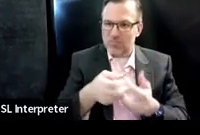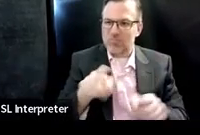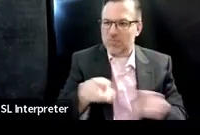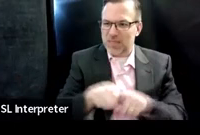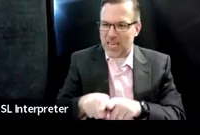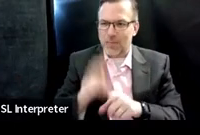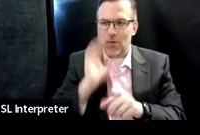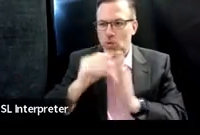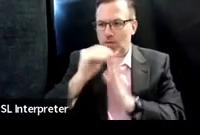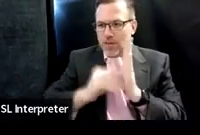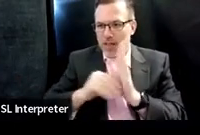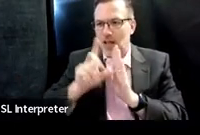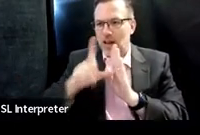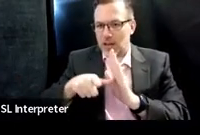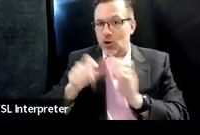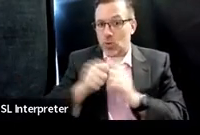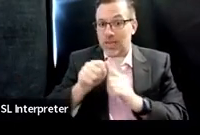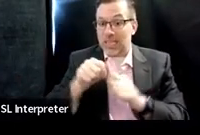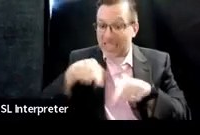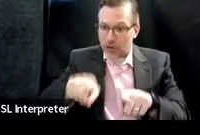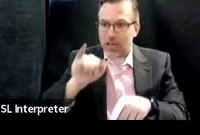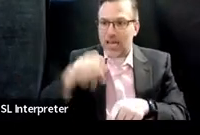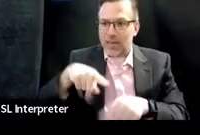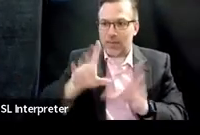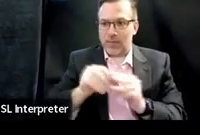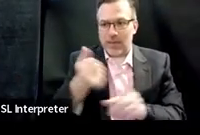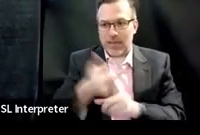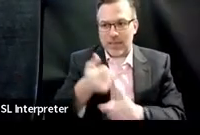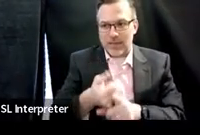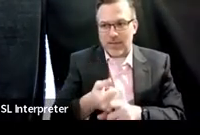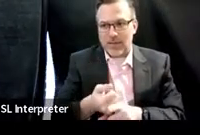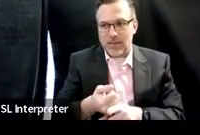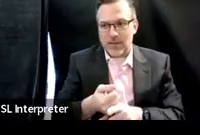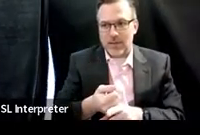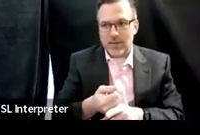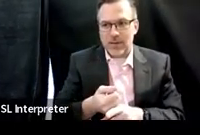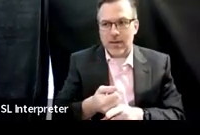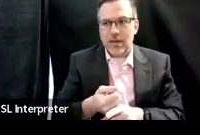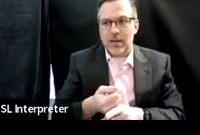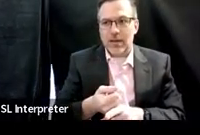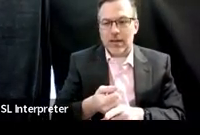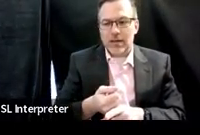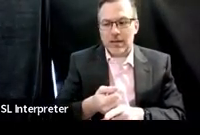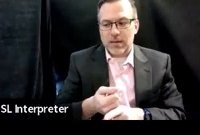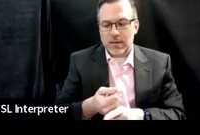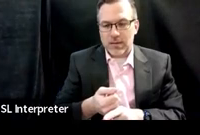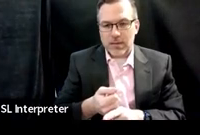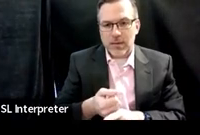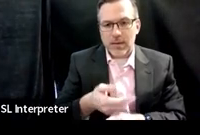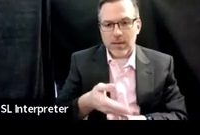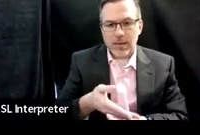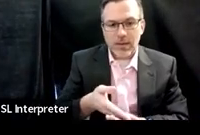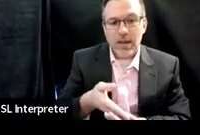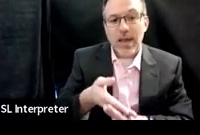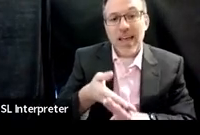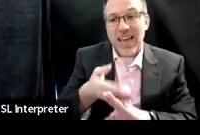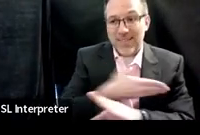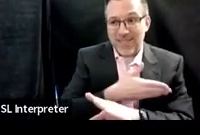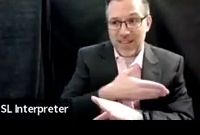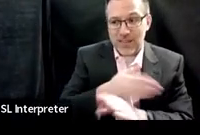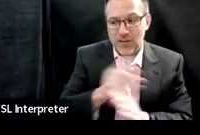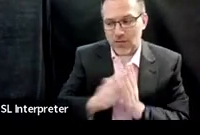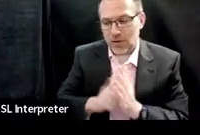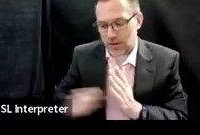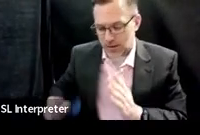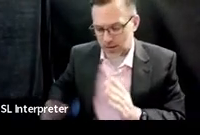part of the IEP meeting itself, because the advanced written notice clarifies why the team is meeting. And